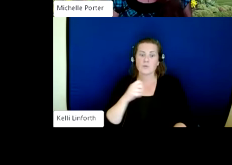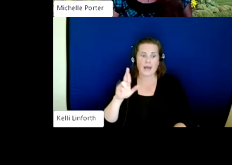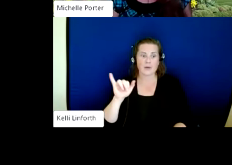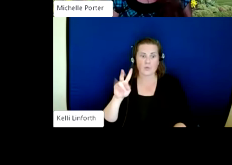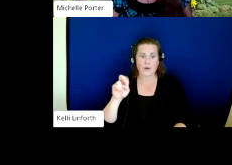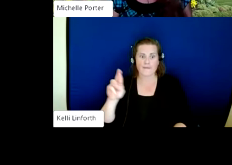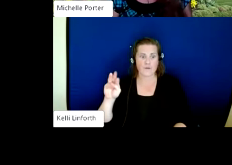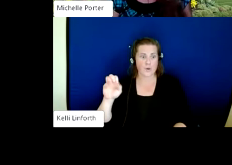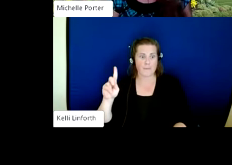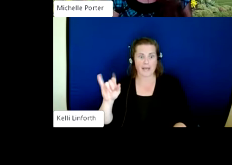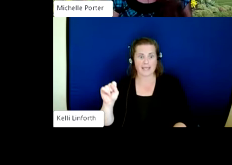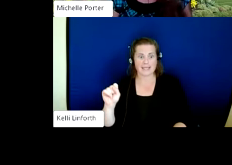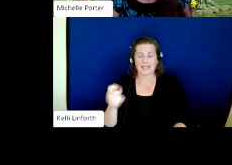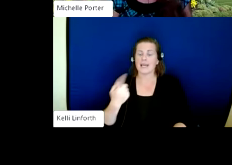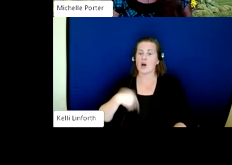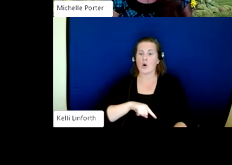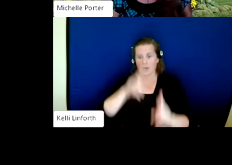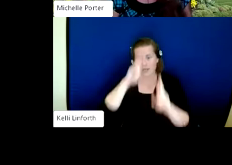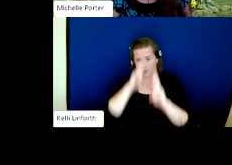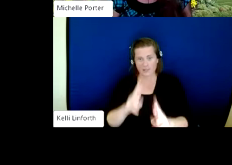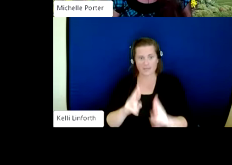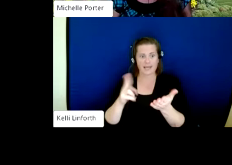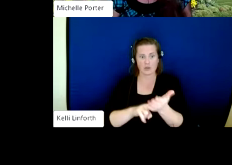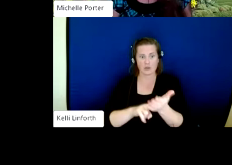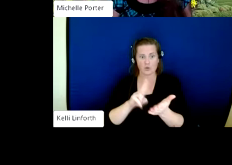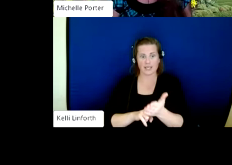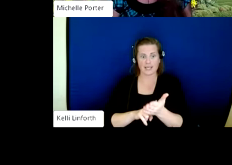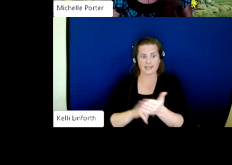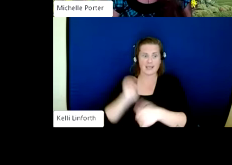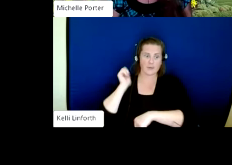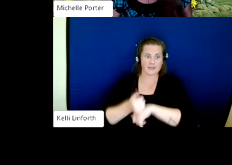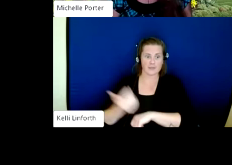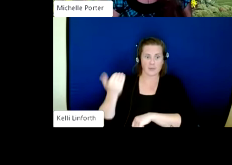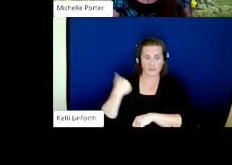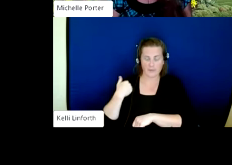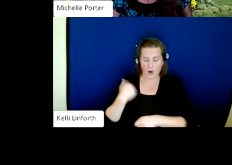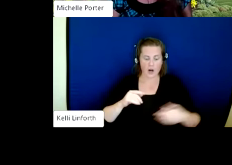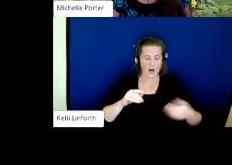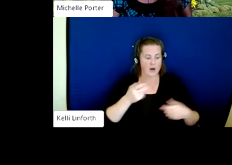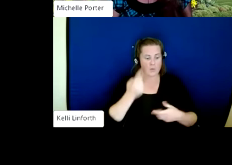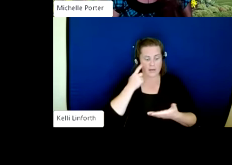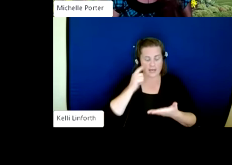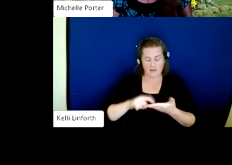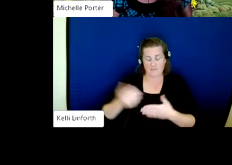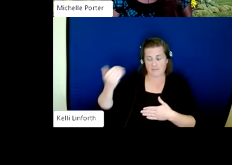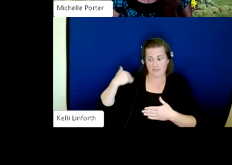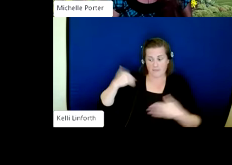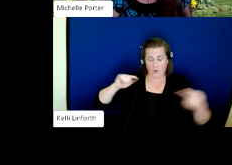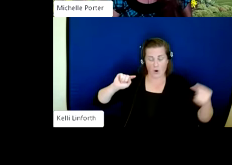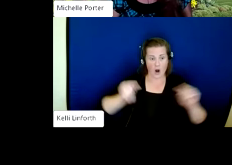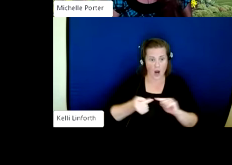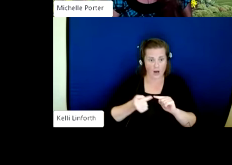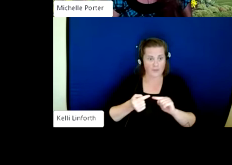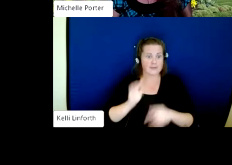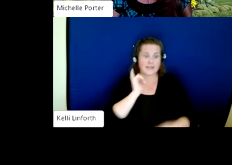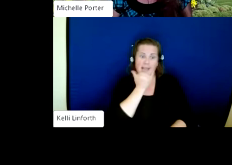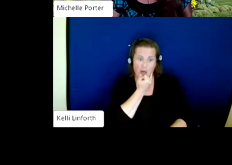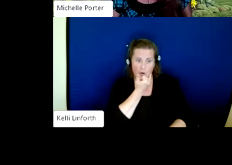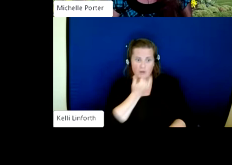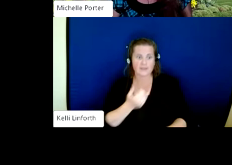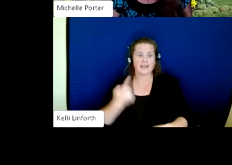respect the treaties that were made on these territories. We acknowledge the harms and mistakes of the past, and we dedicate ourselves to move forward